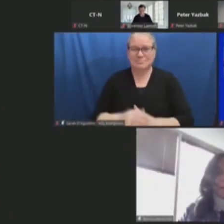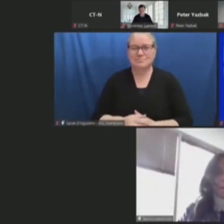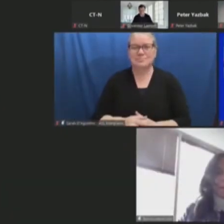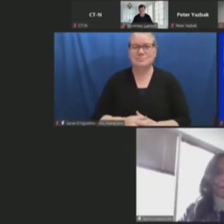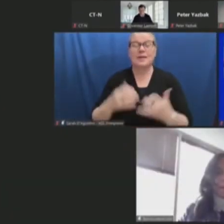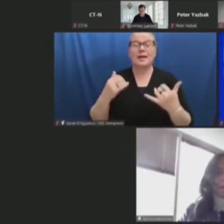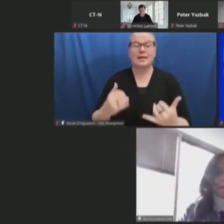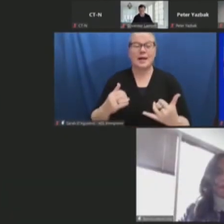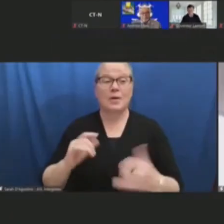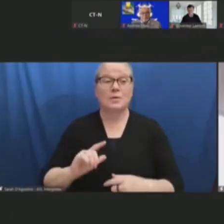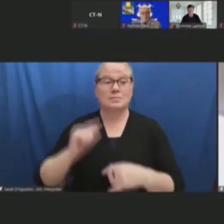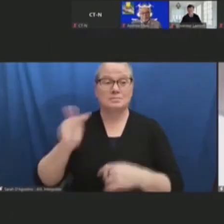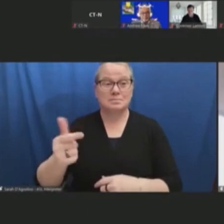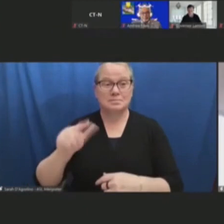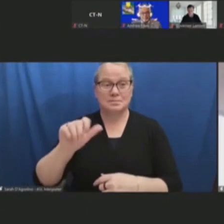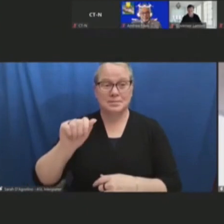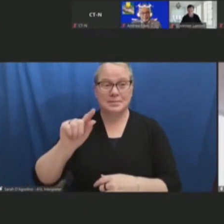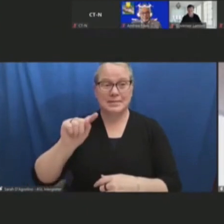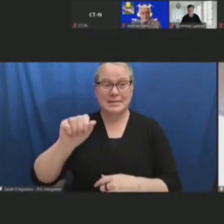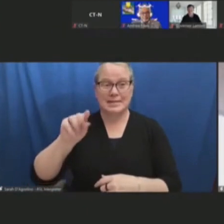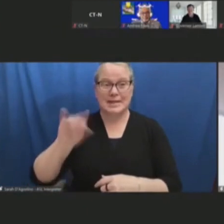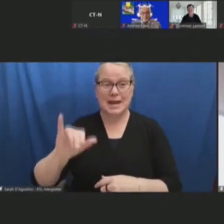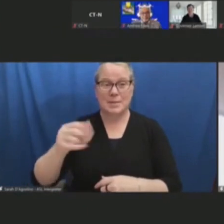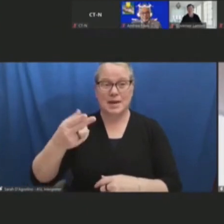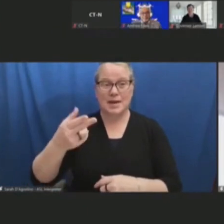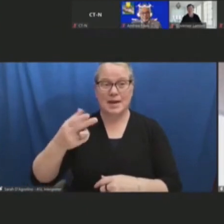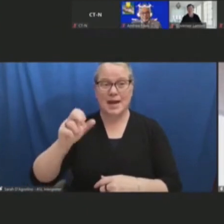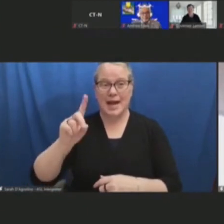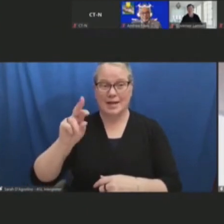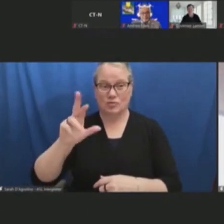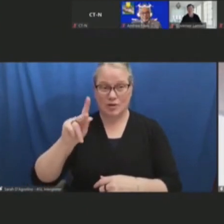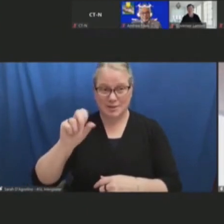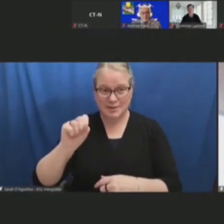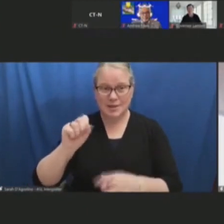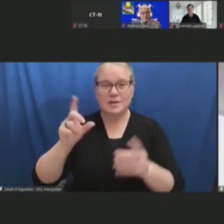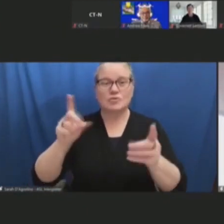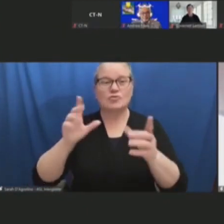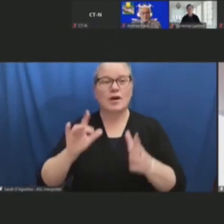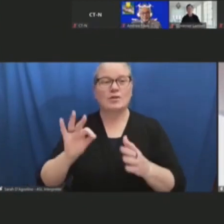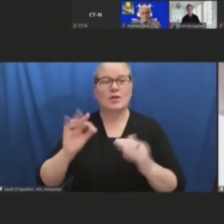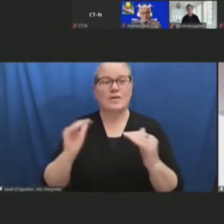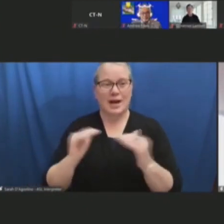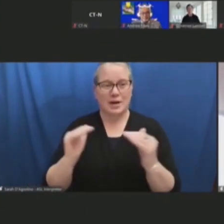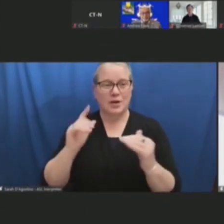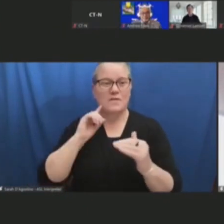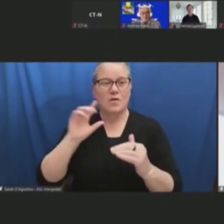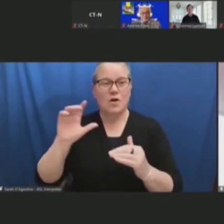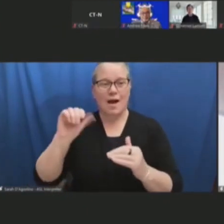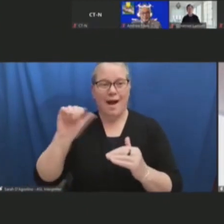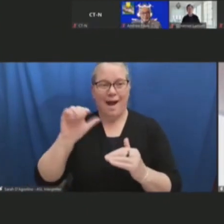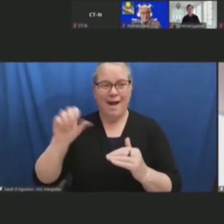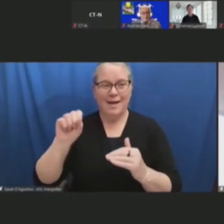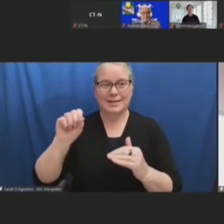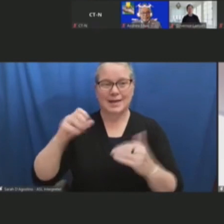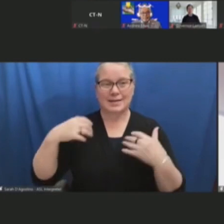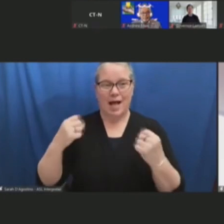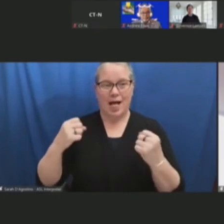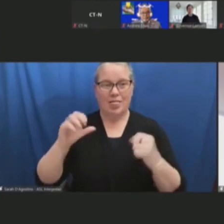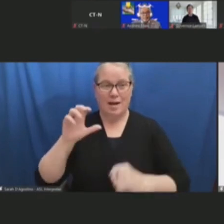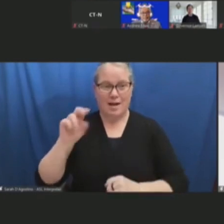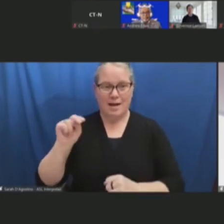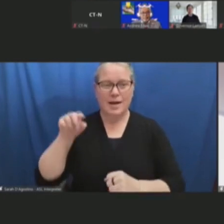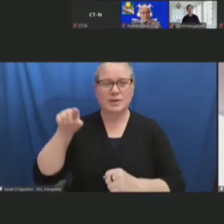the presentation over to Tammy Hendricks, our Director of Health Equity and Outreach for Access Health Connecticut. She's going to walk you